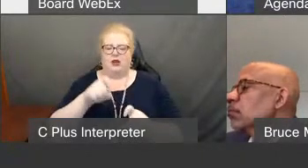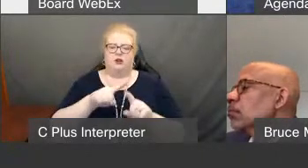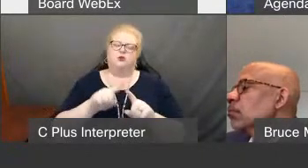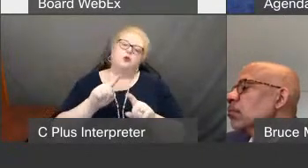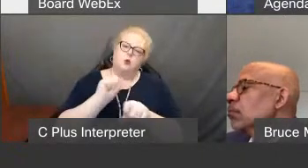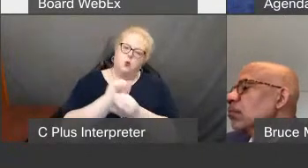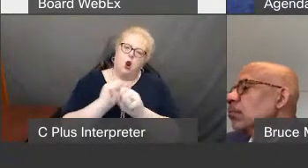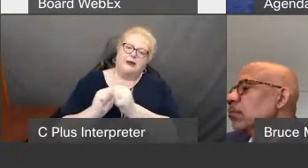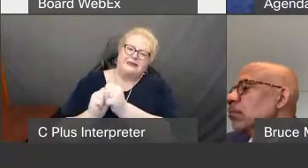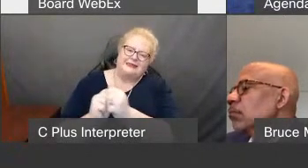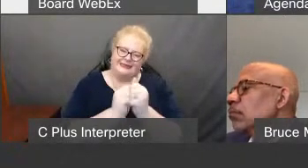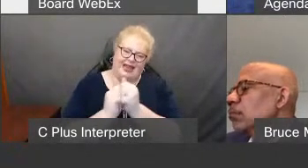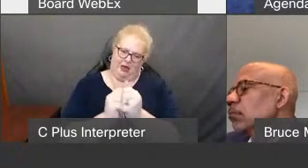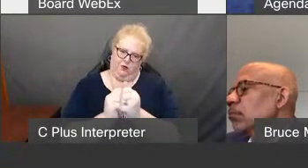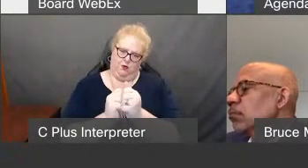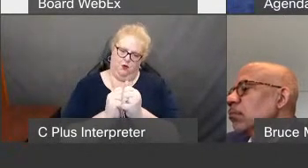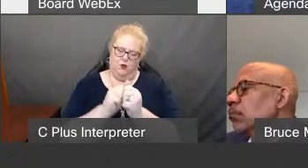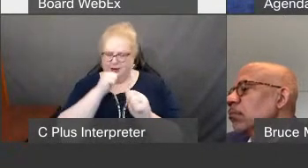agree.